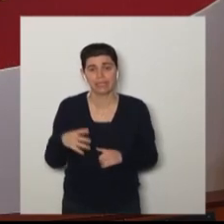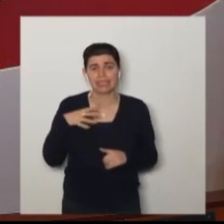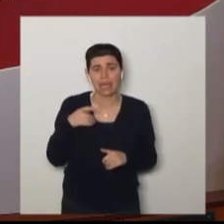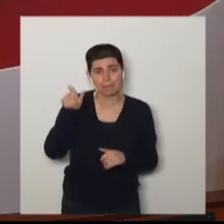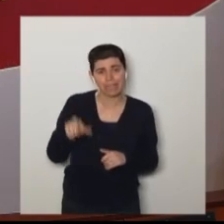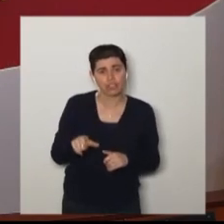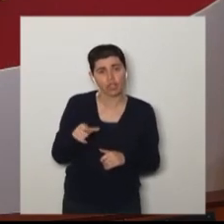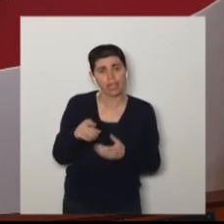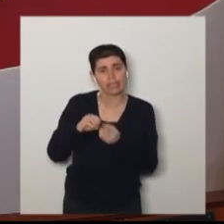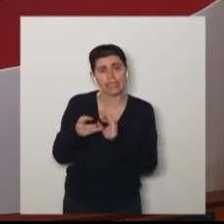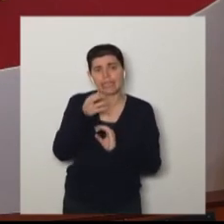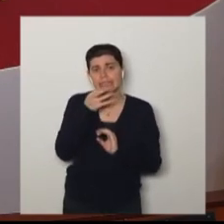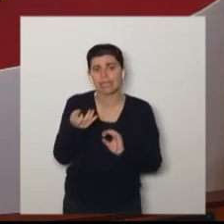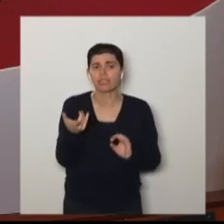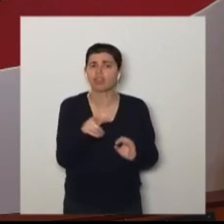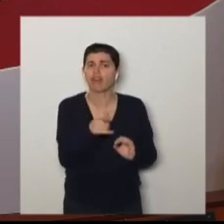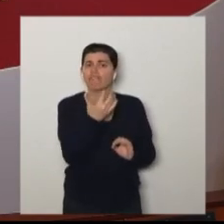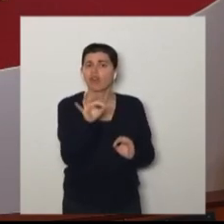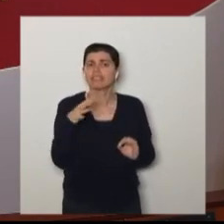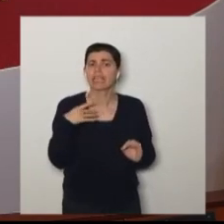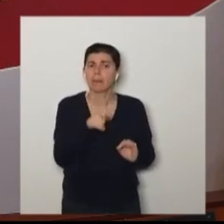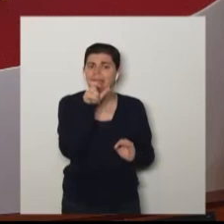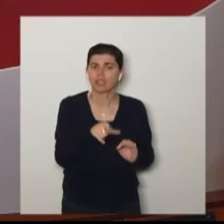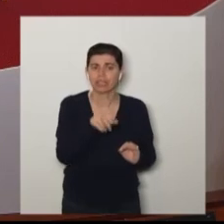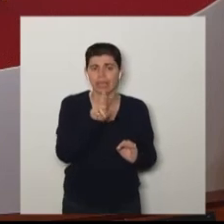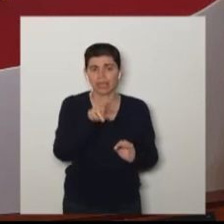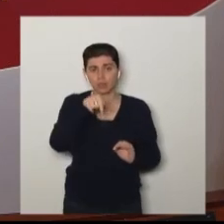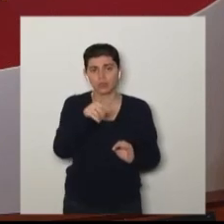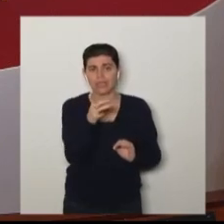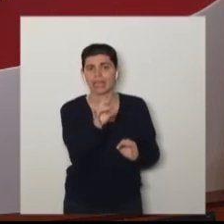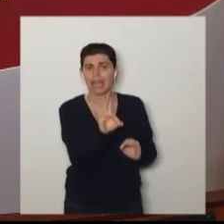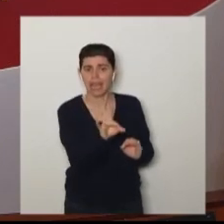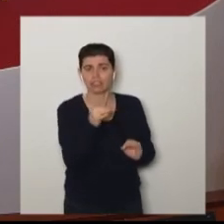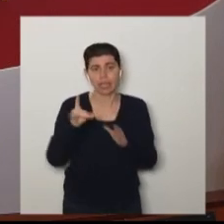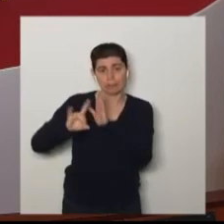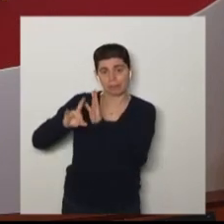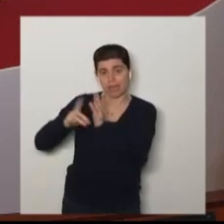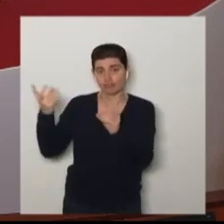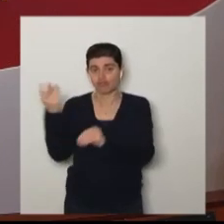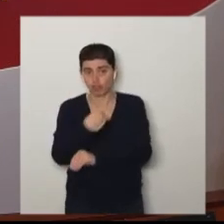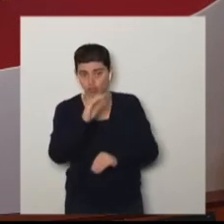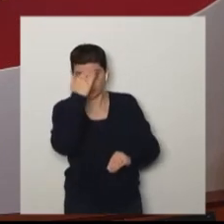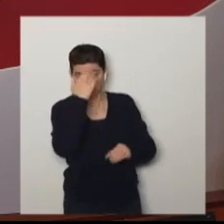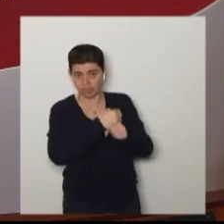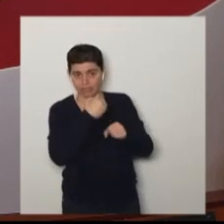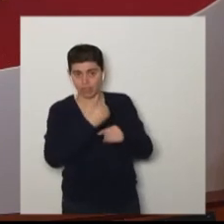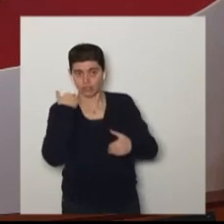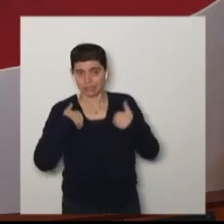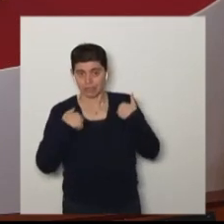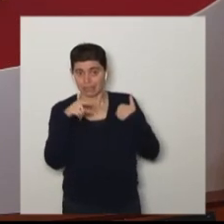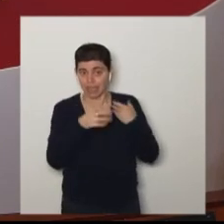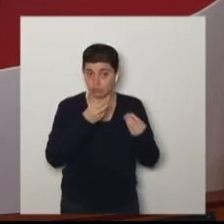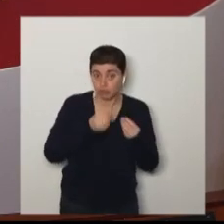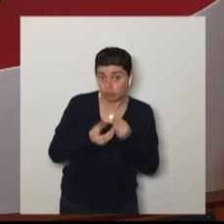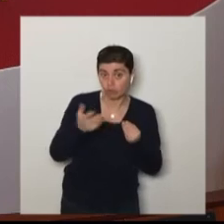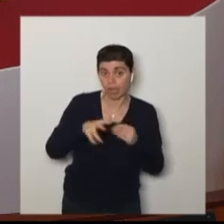il dit en France, on a les RQTH, qui sont les reconnaissances de travailleurs handicapés délivrées par les MDPH, qui permet aux personnes d'obtenir des aménagements